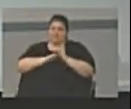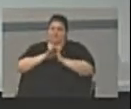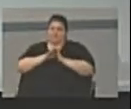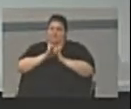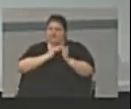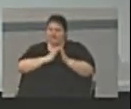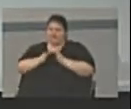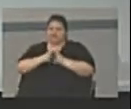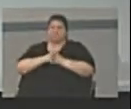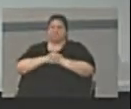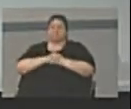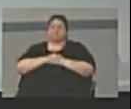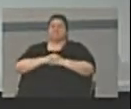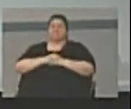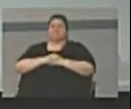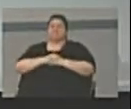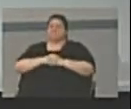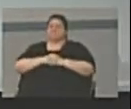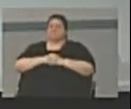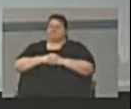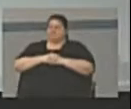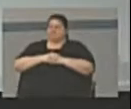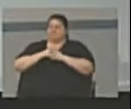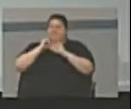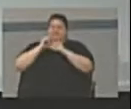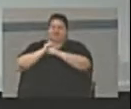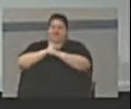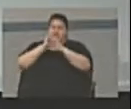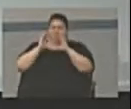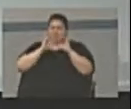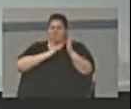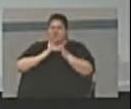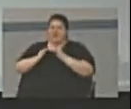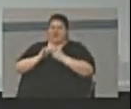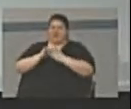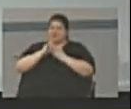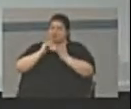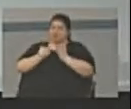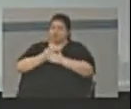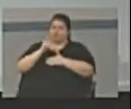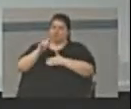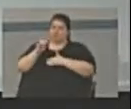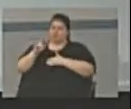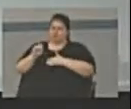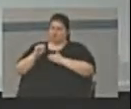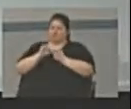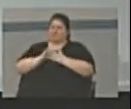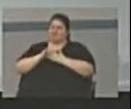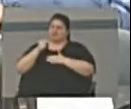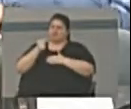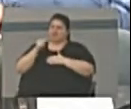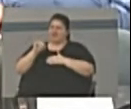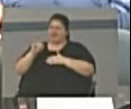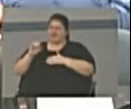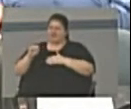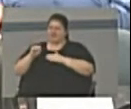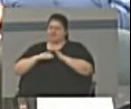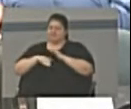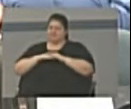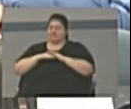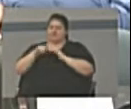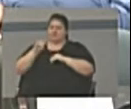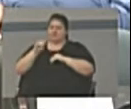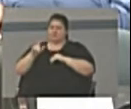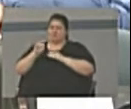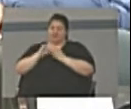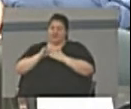Scenario planning is a new tool that we are developing that will be on our website, and it's a GIS-based tool, and what that does is allows you